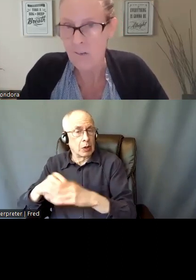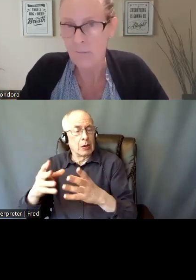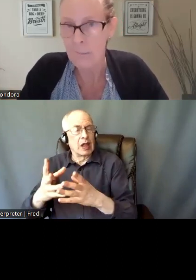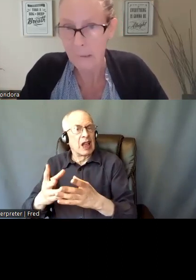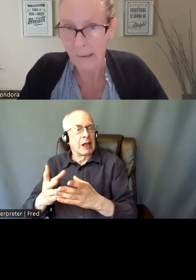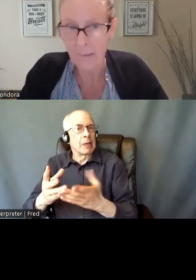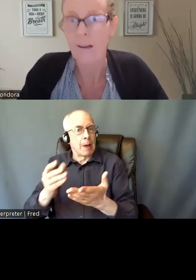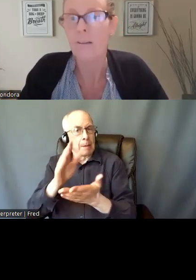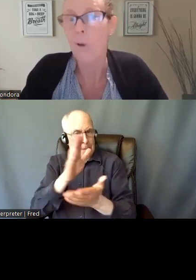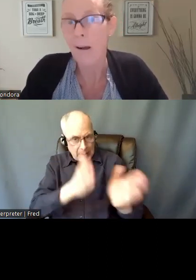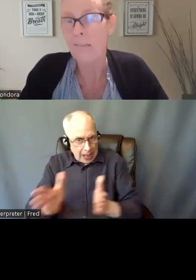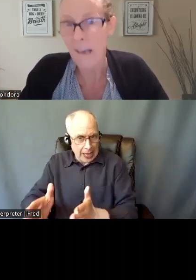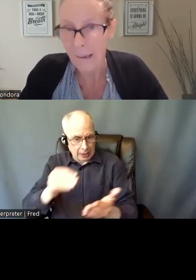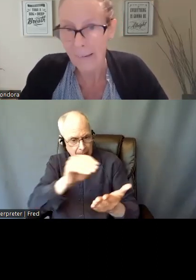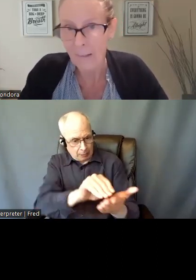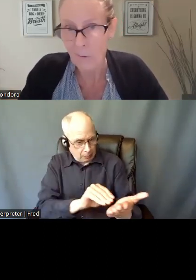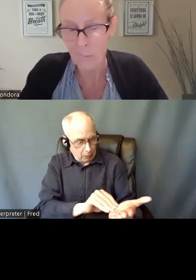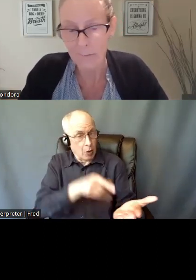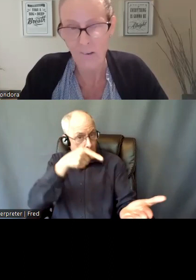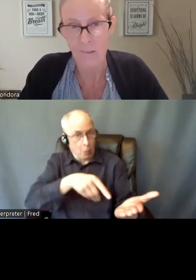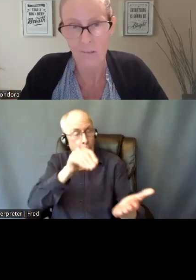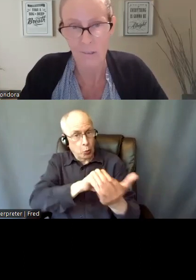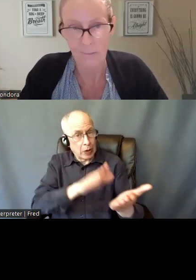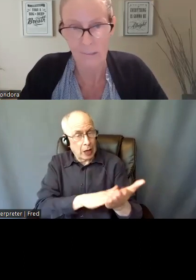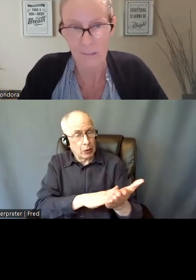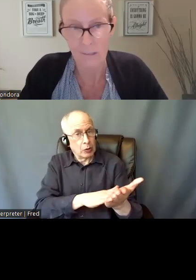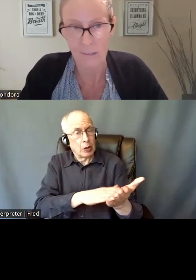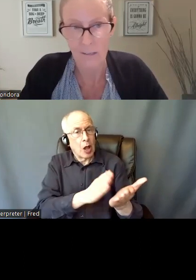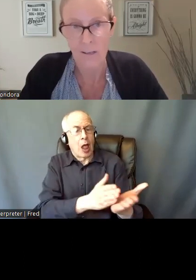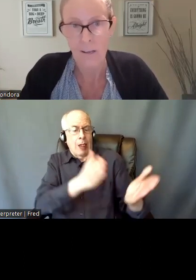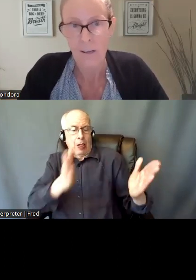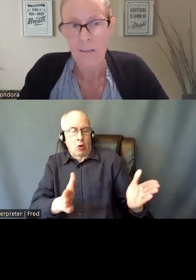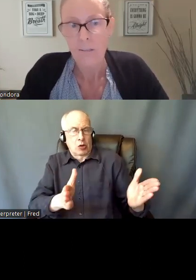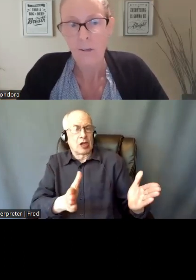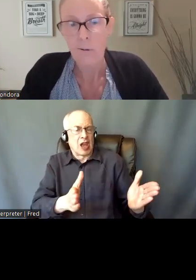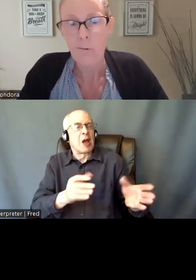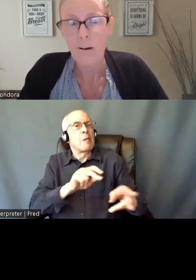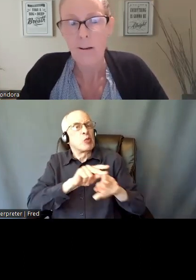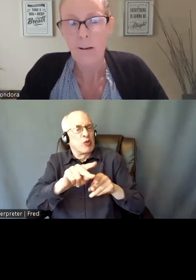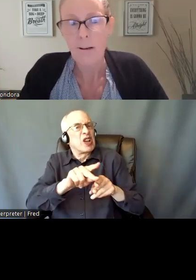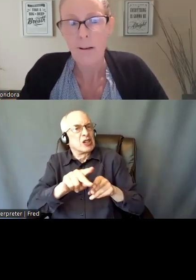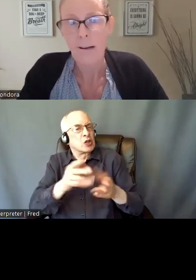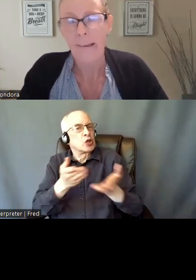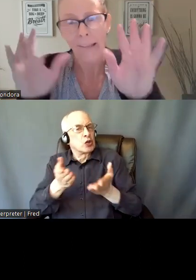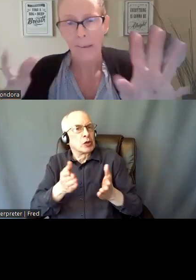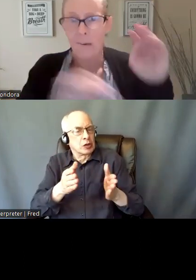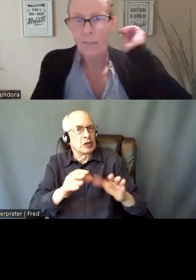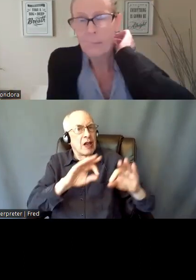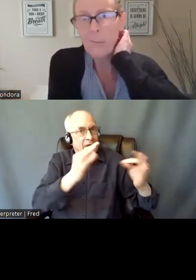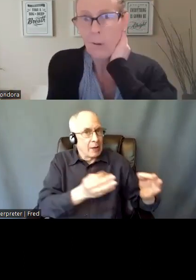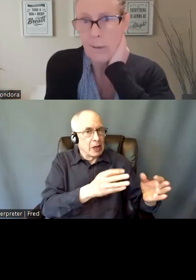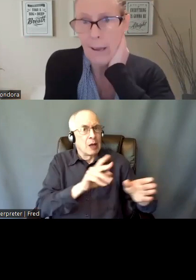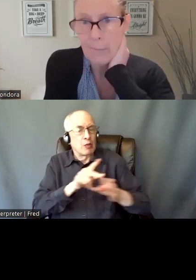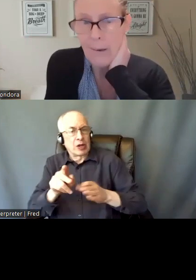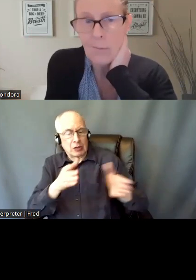intervention section of the plan alongside those professional services. So again, I think I'm going to